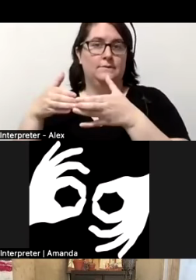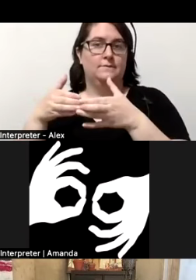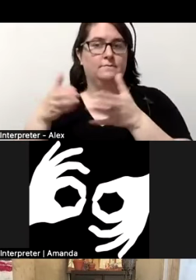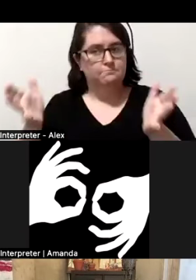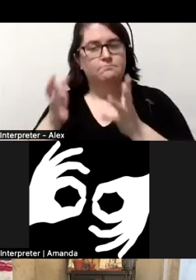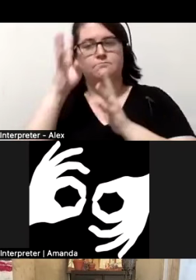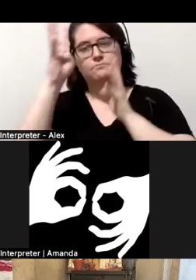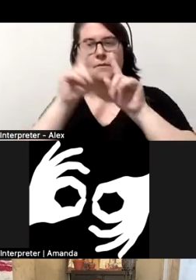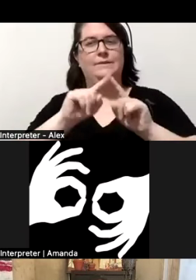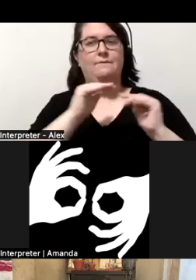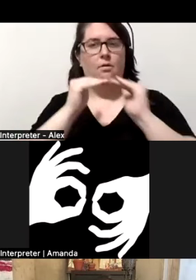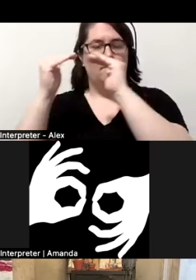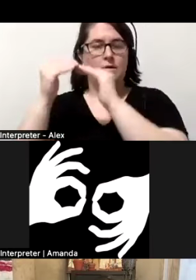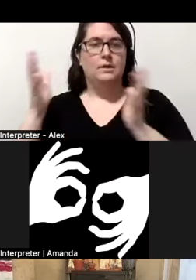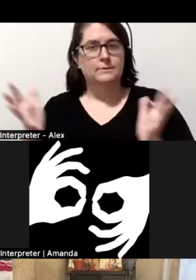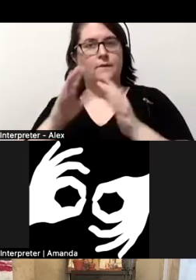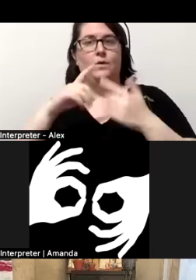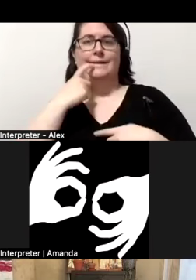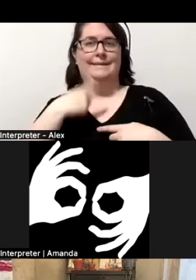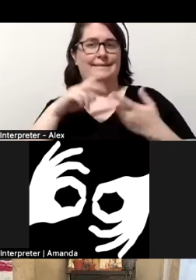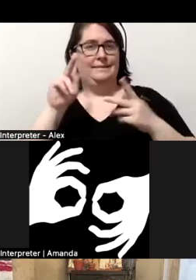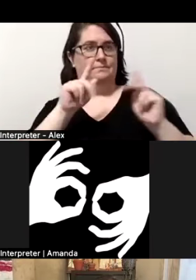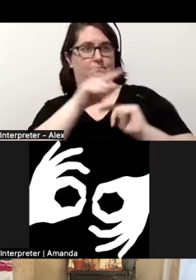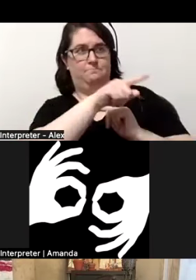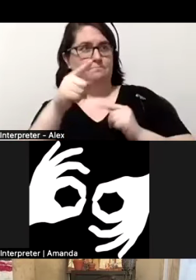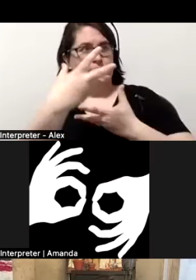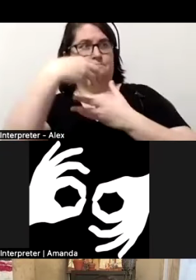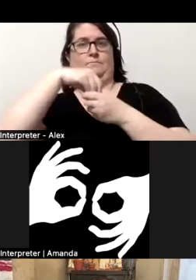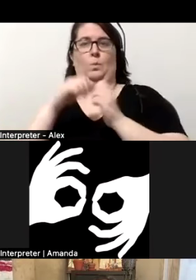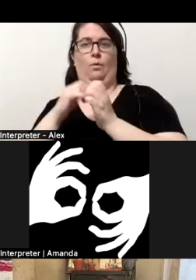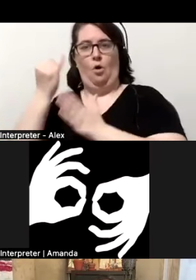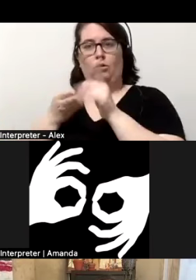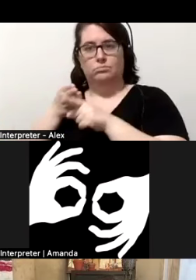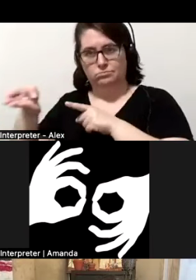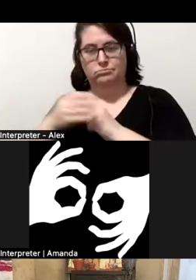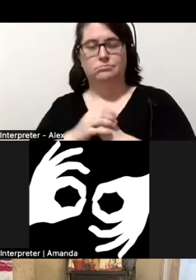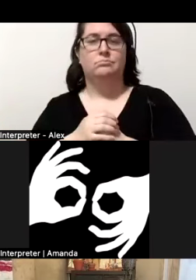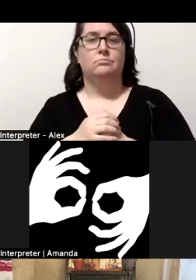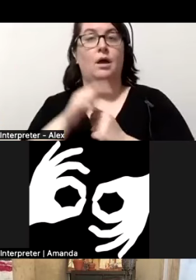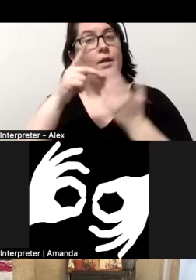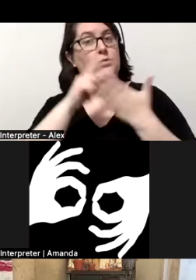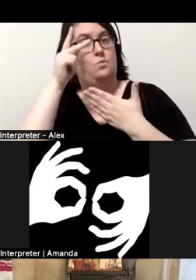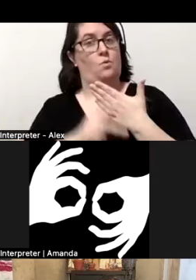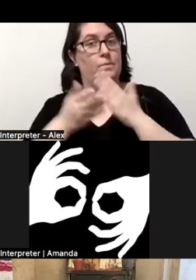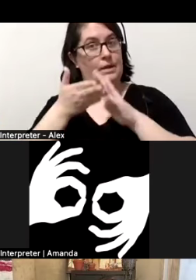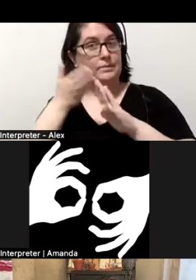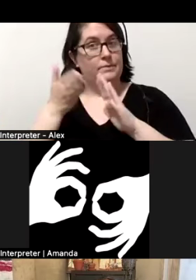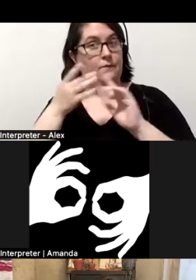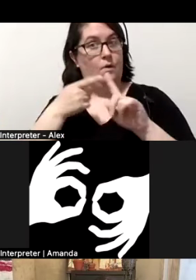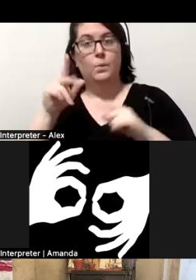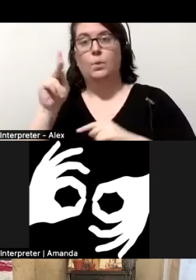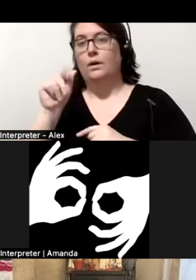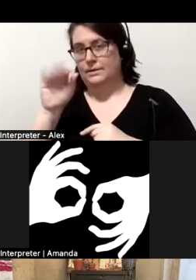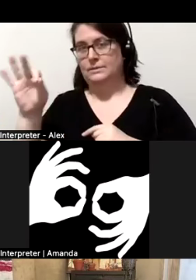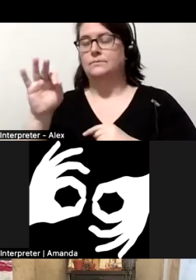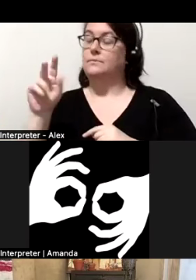all levels and enrich how Kingston residents experience and engage with the arts. The program is administered by the KAC on